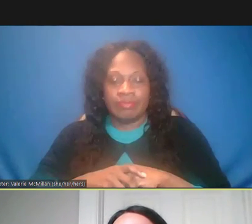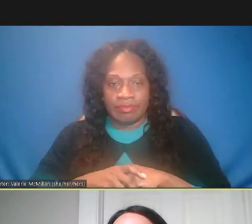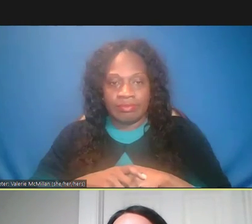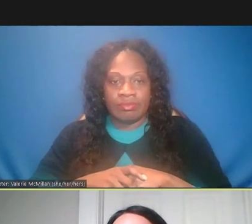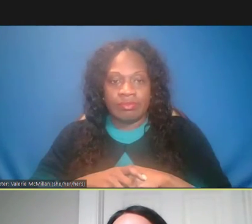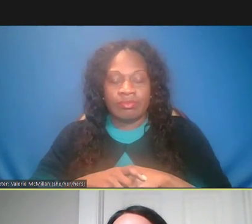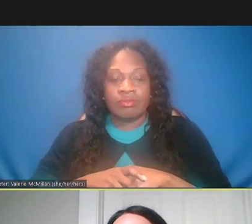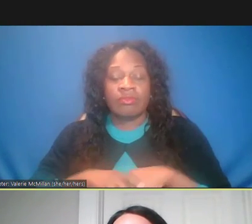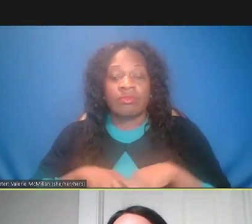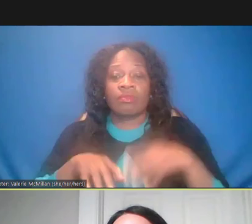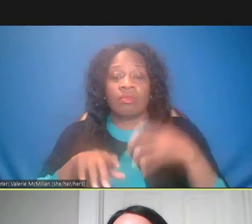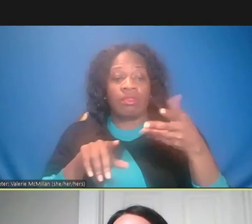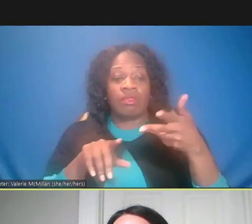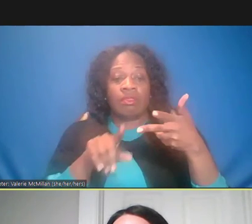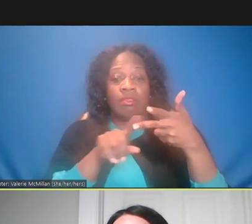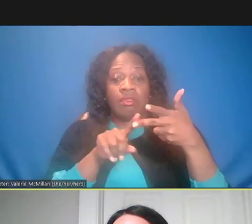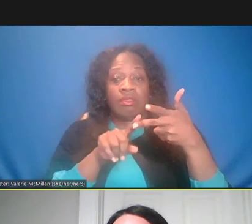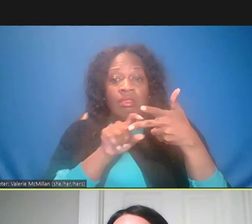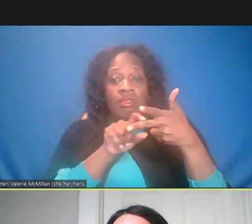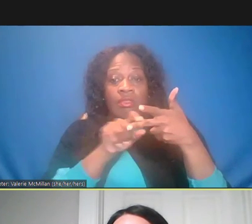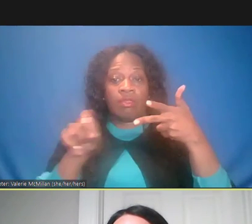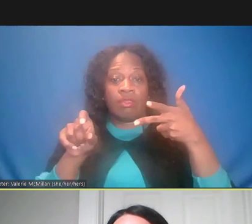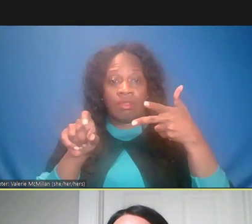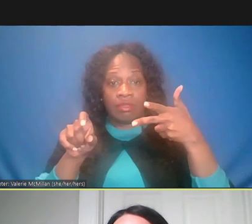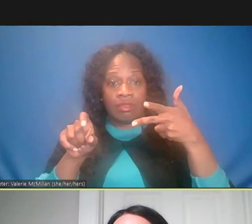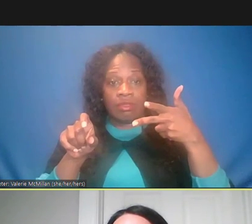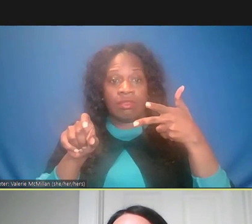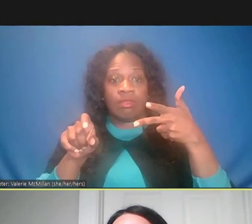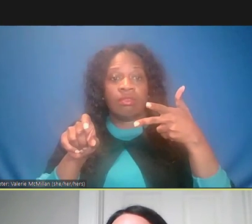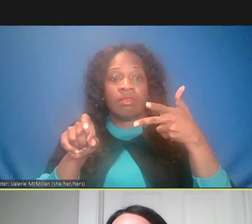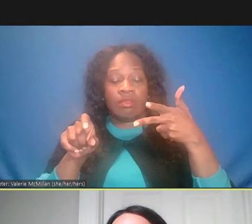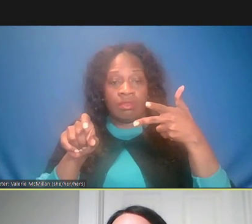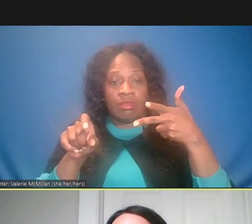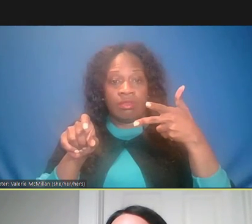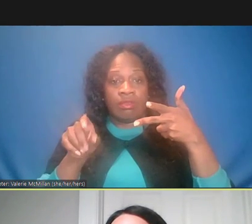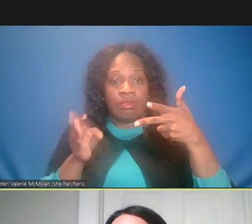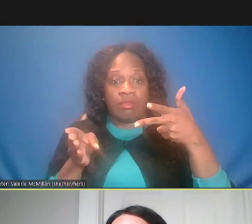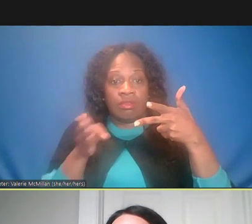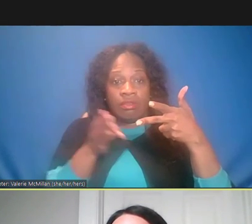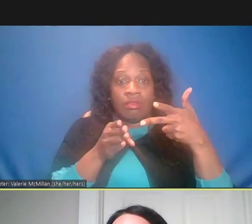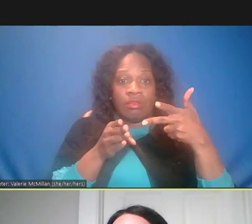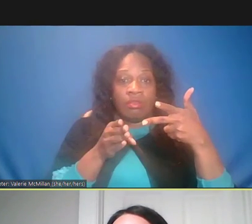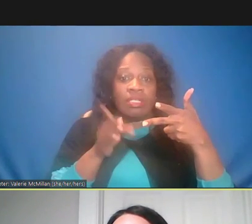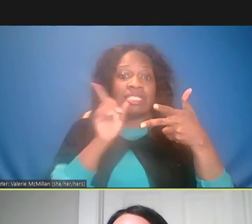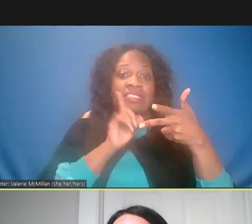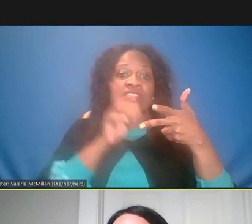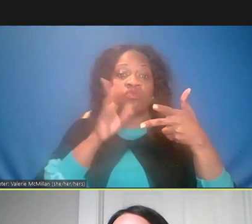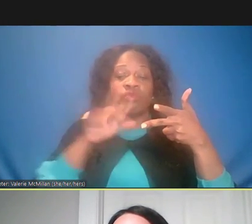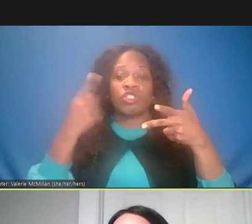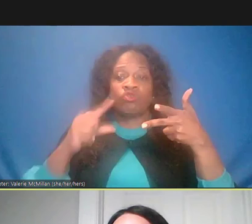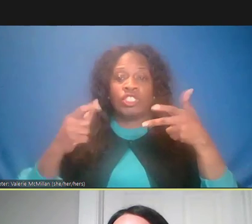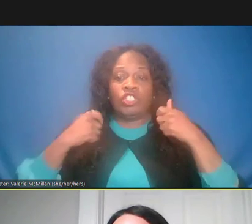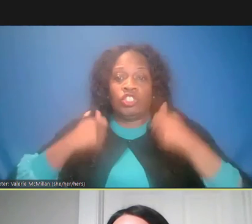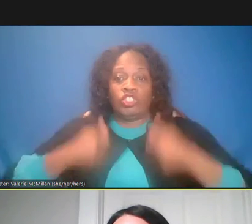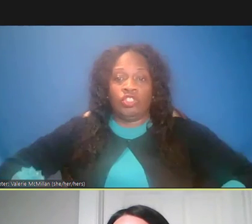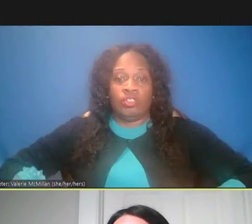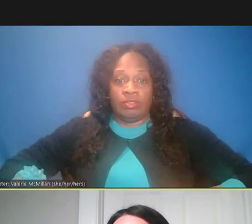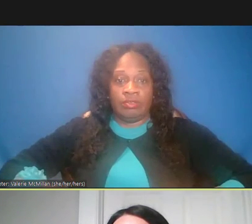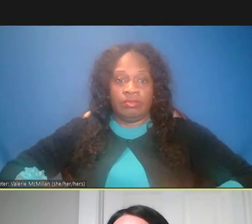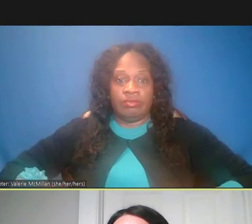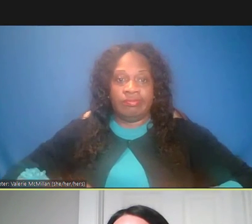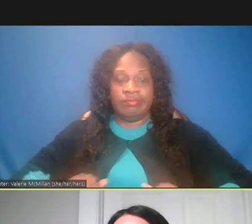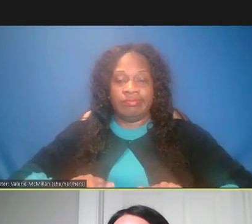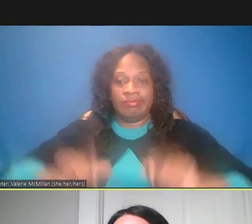The bottom row, second picture from the right, you'll see a deaf woman in a green shirt using a